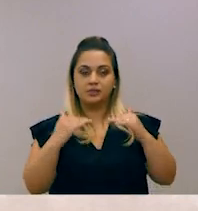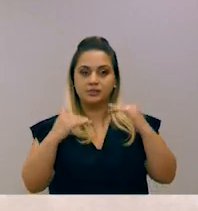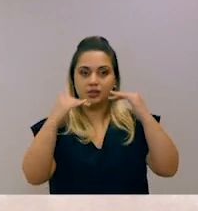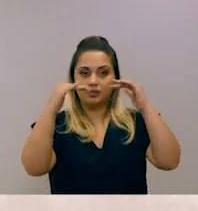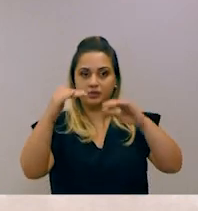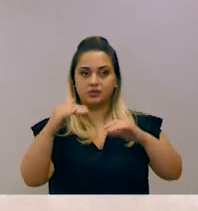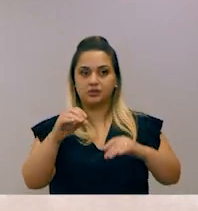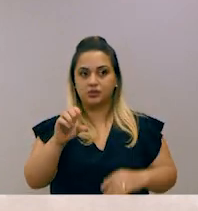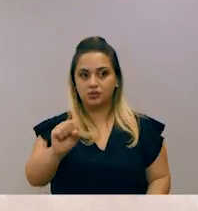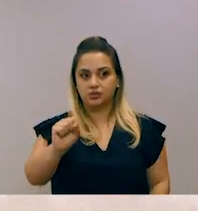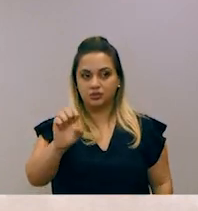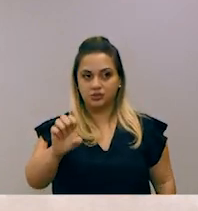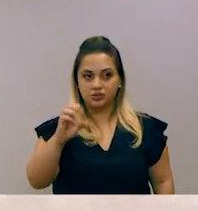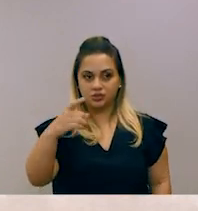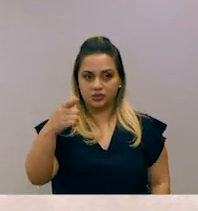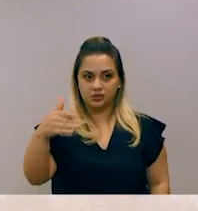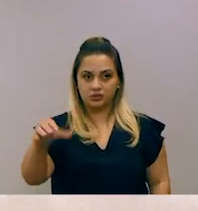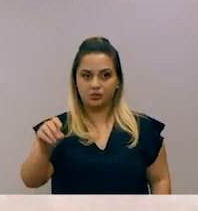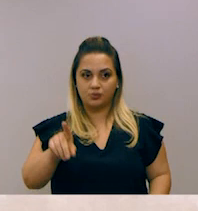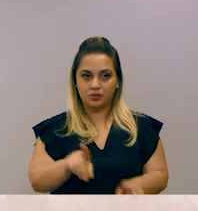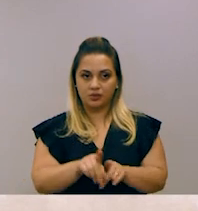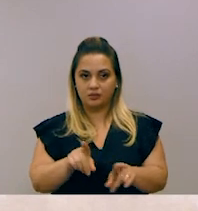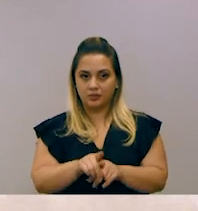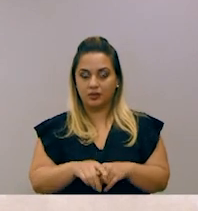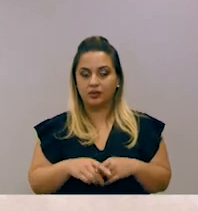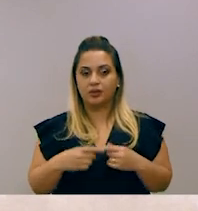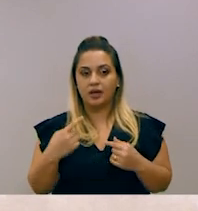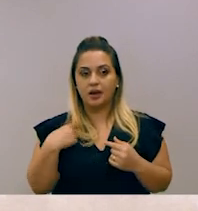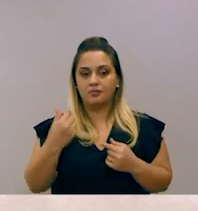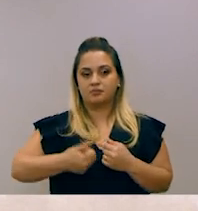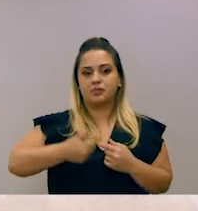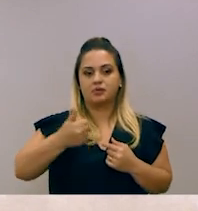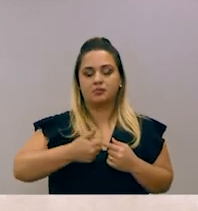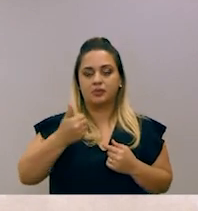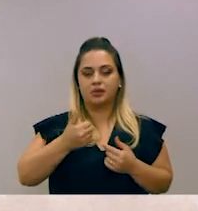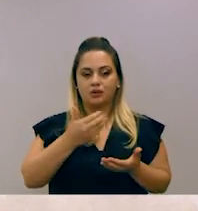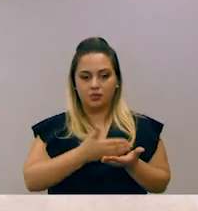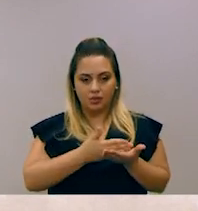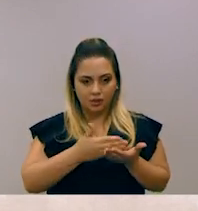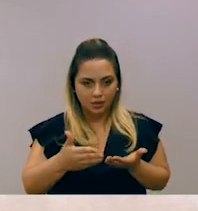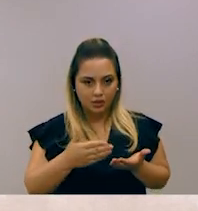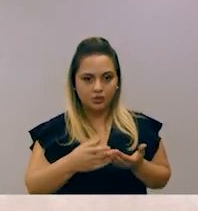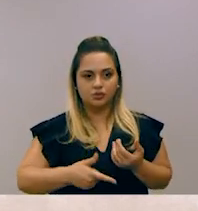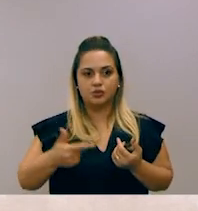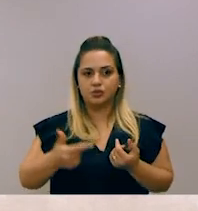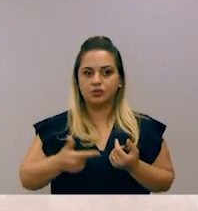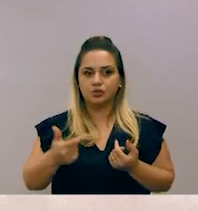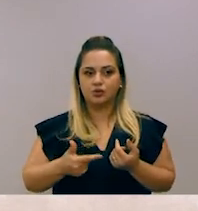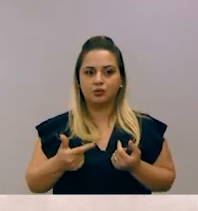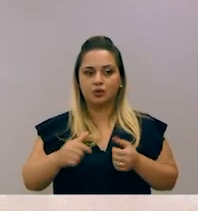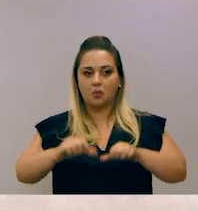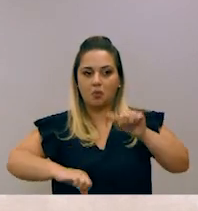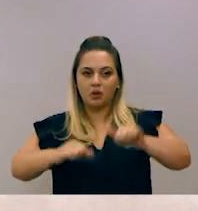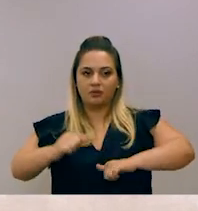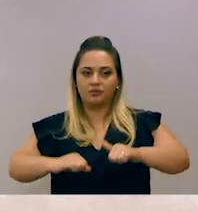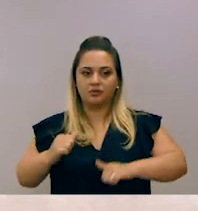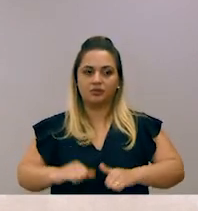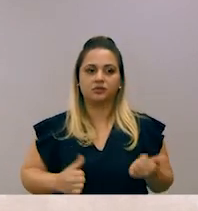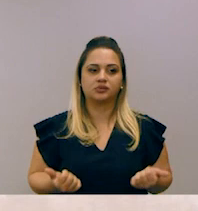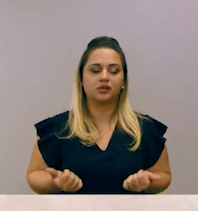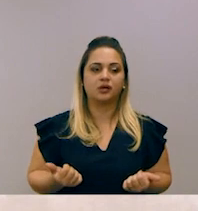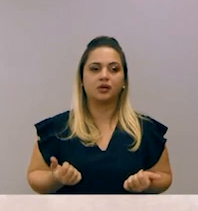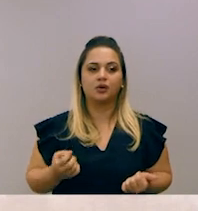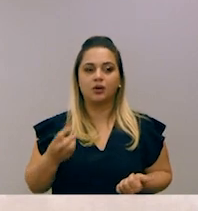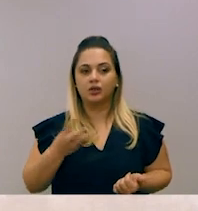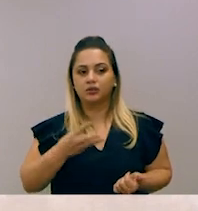of sections and subsections identified in a petition. We can have as the first session the introduction, and then the next one is